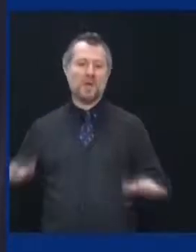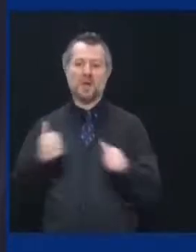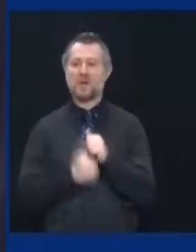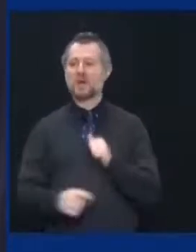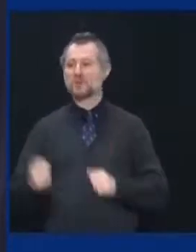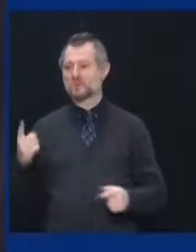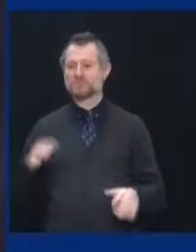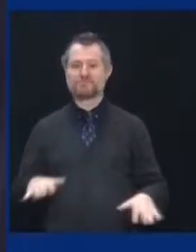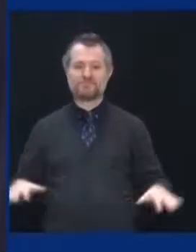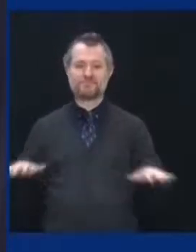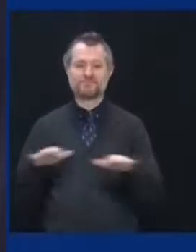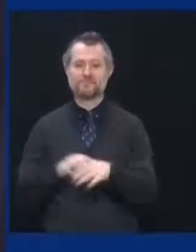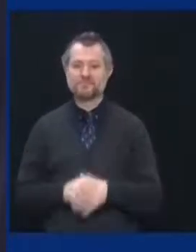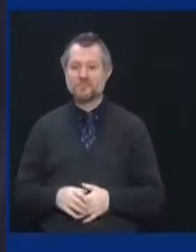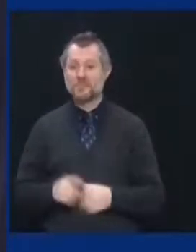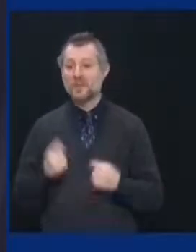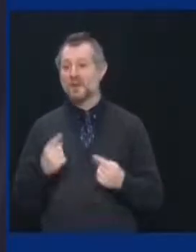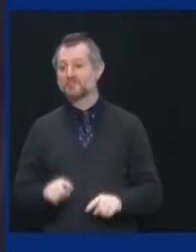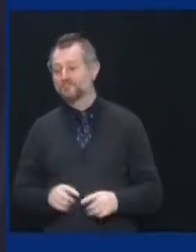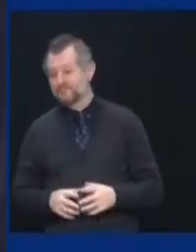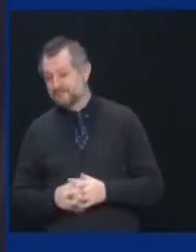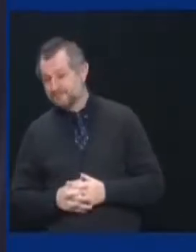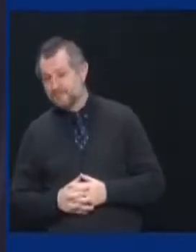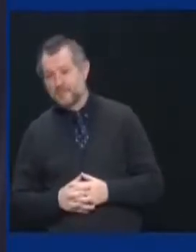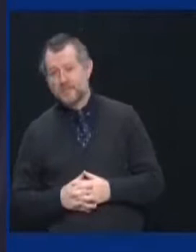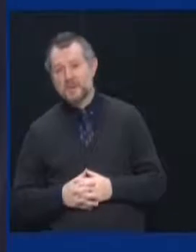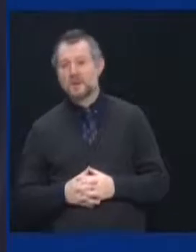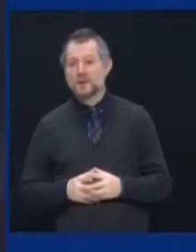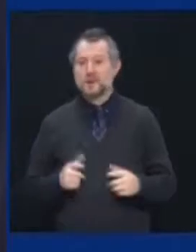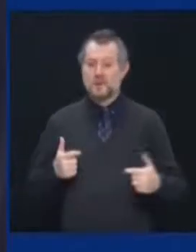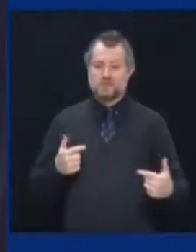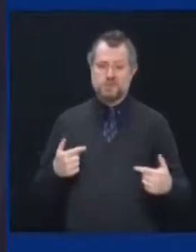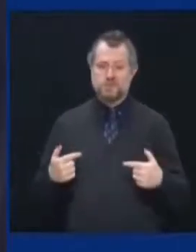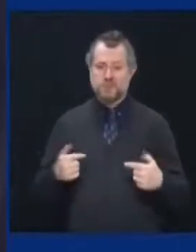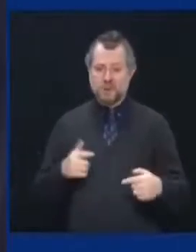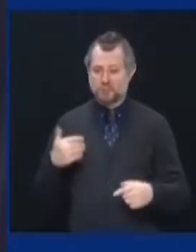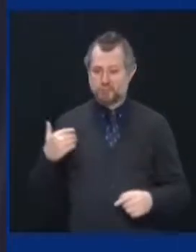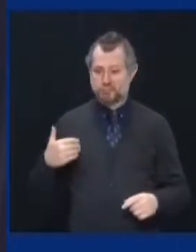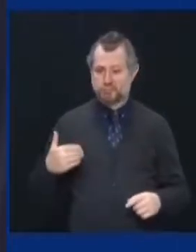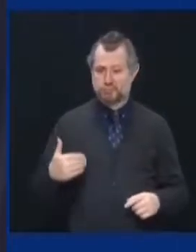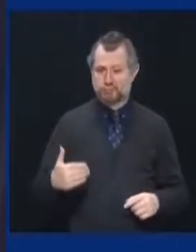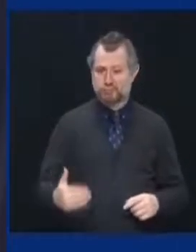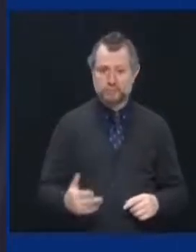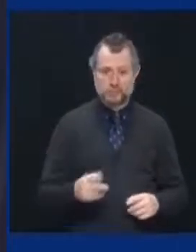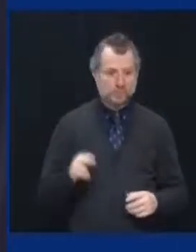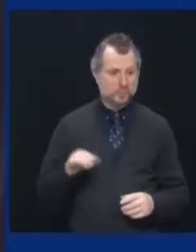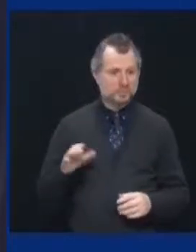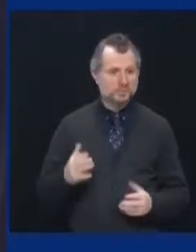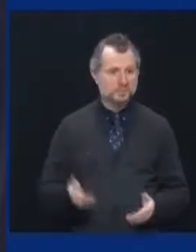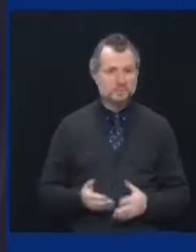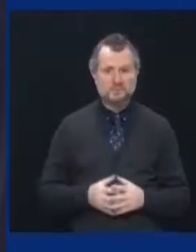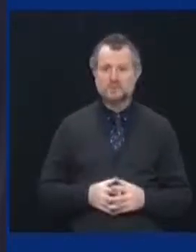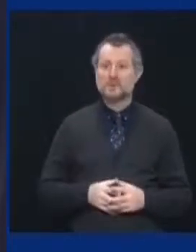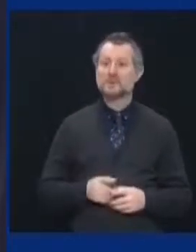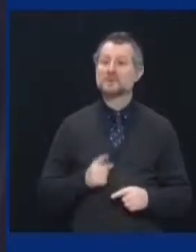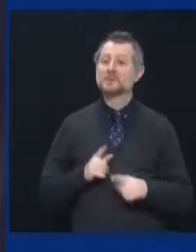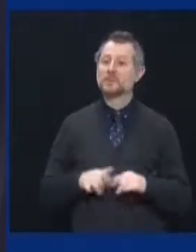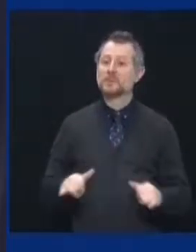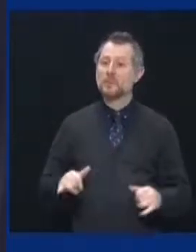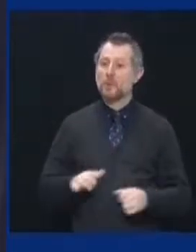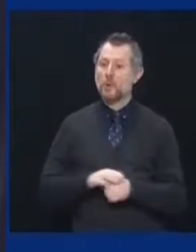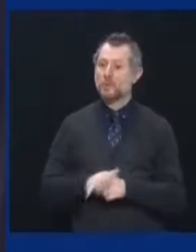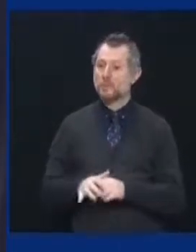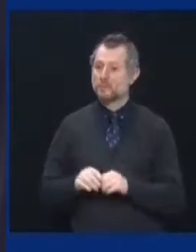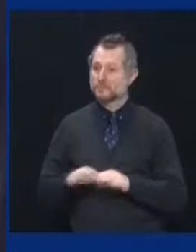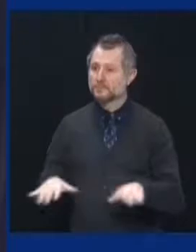a shooting crisis in New York City. You have a COVID crisis, and